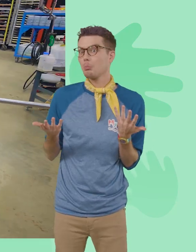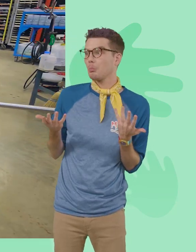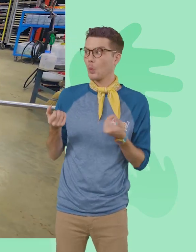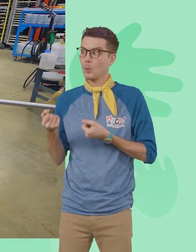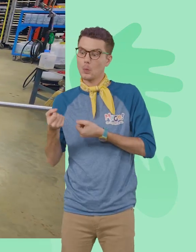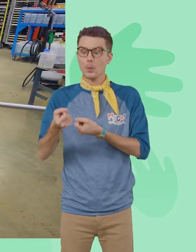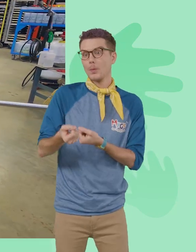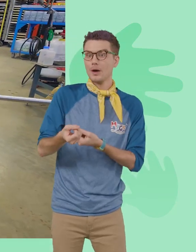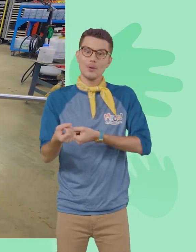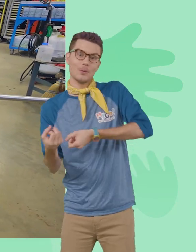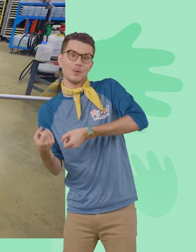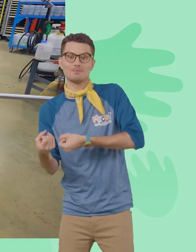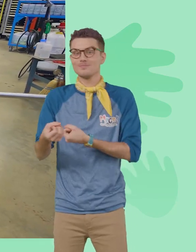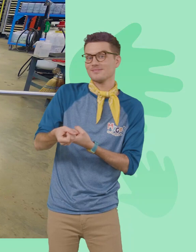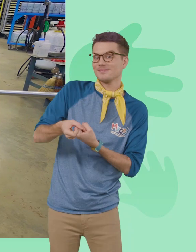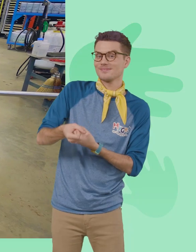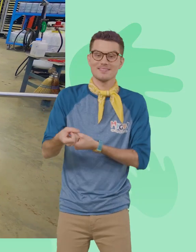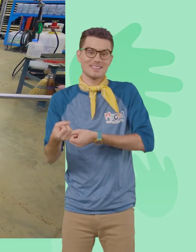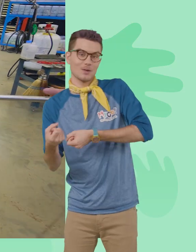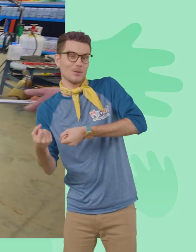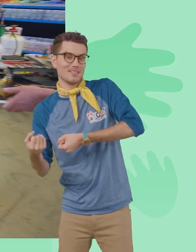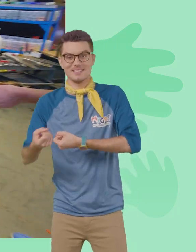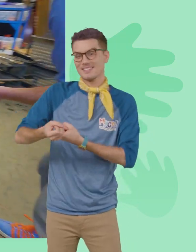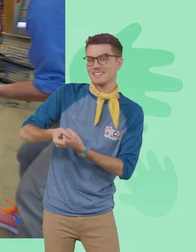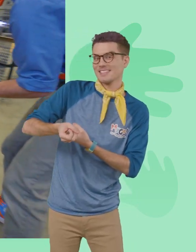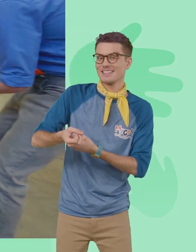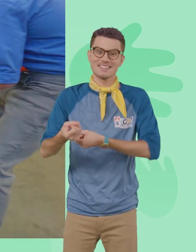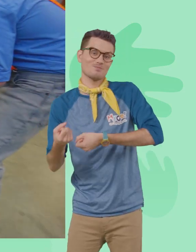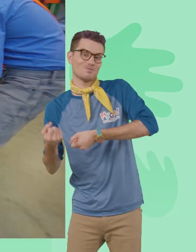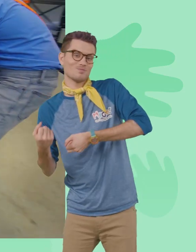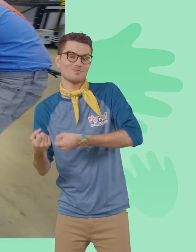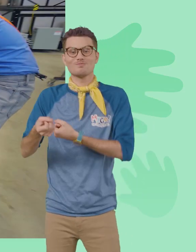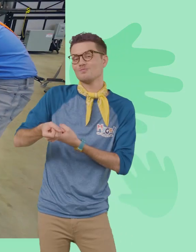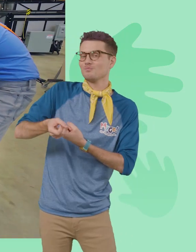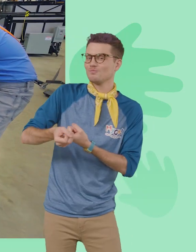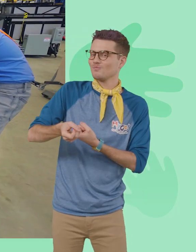Now roll it. Whoa. Whoa.